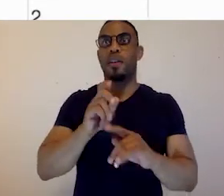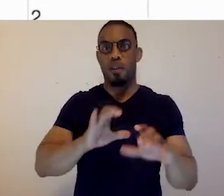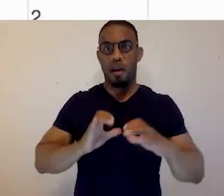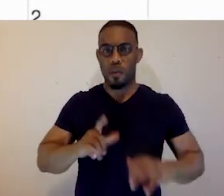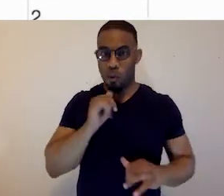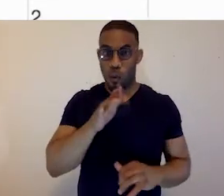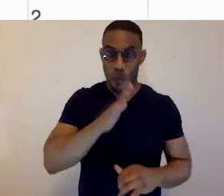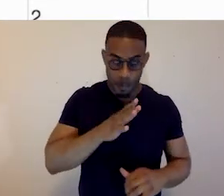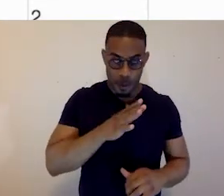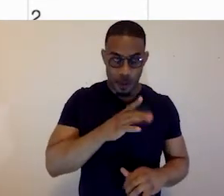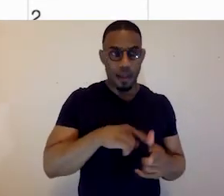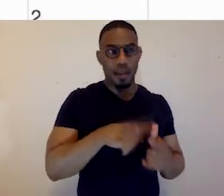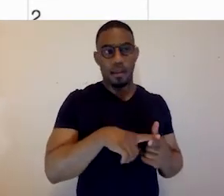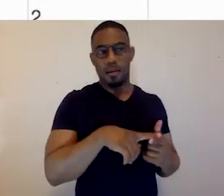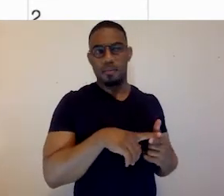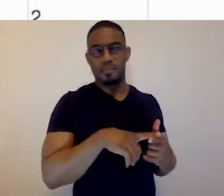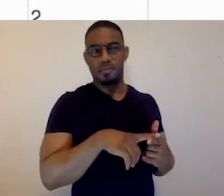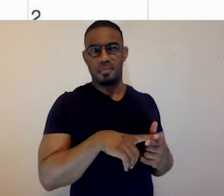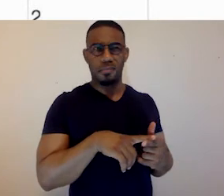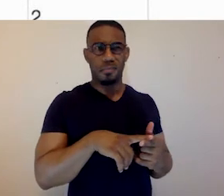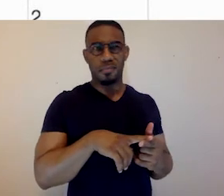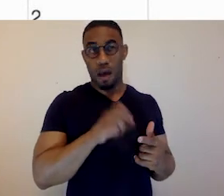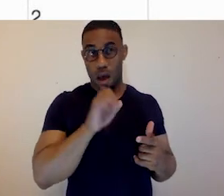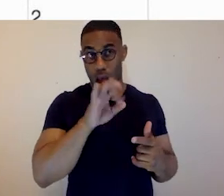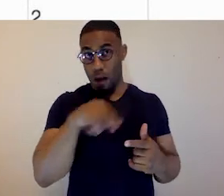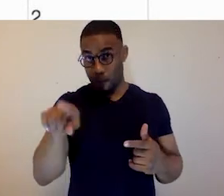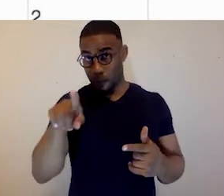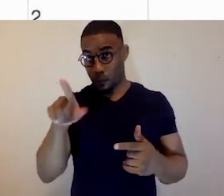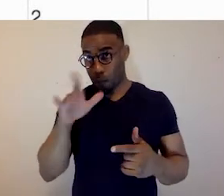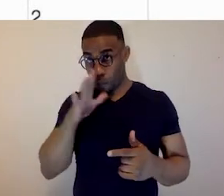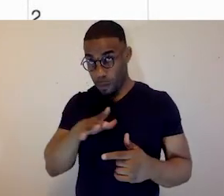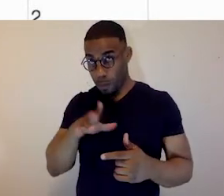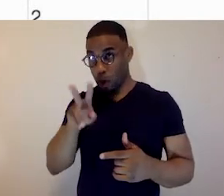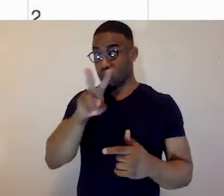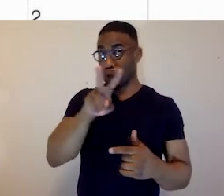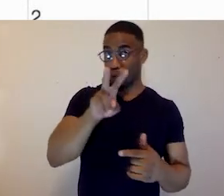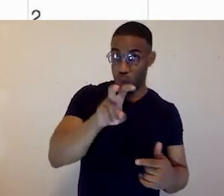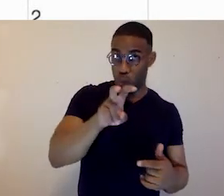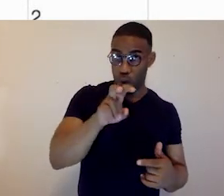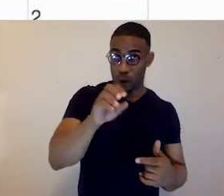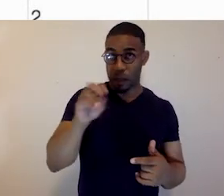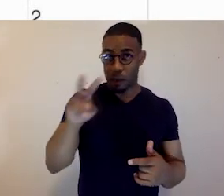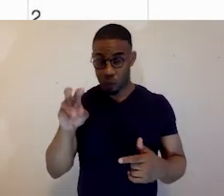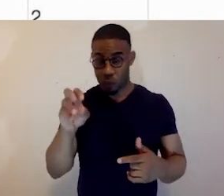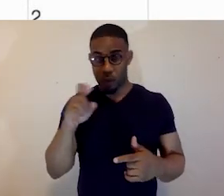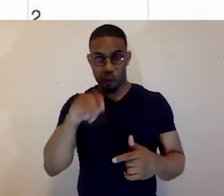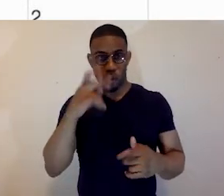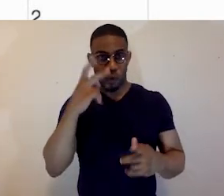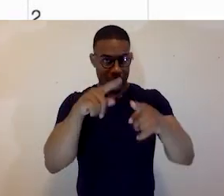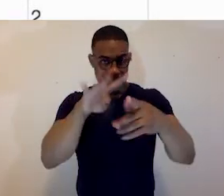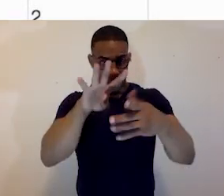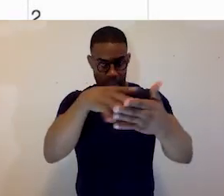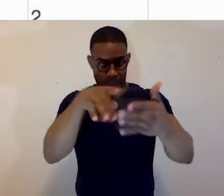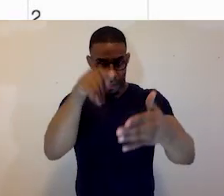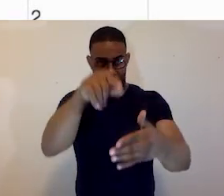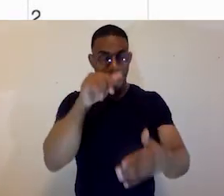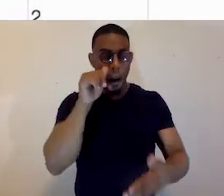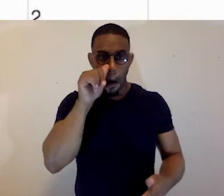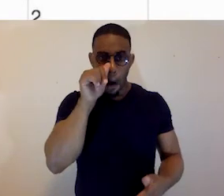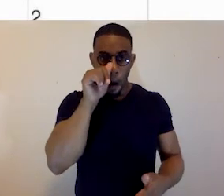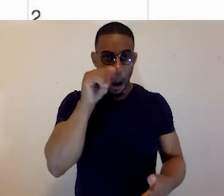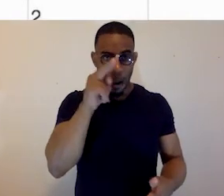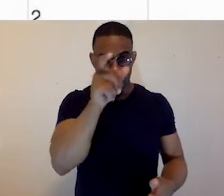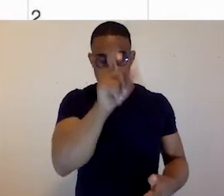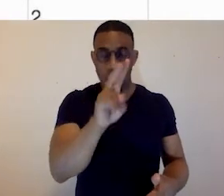customers were women. And then of those women, 202 of them, which you see in that second